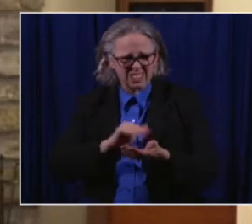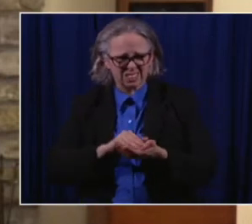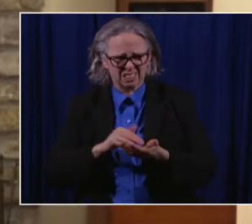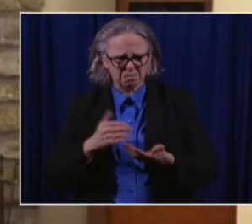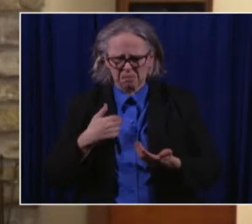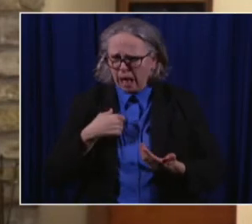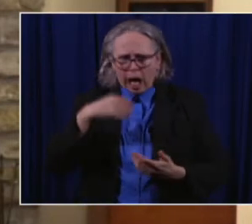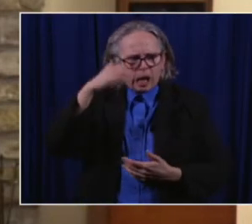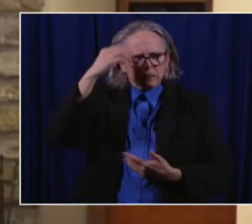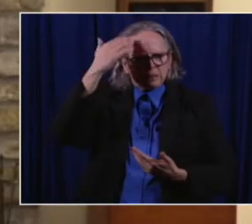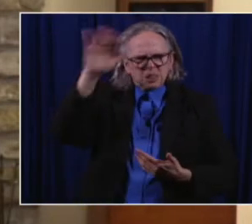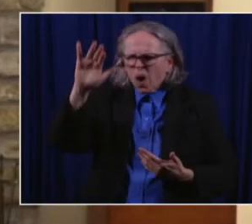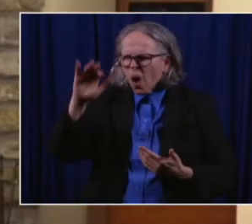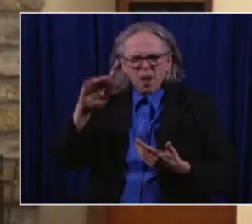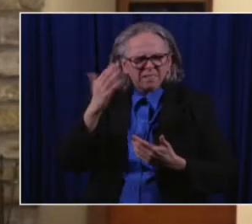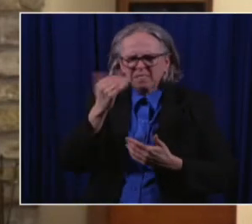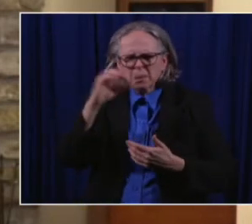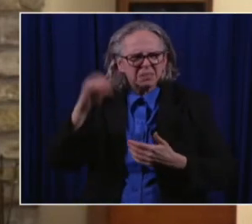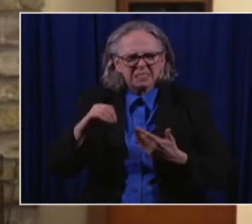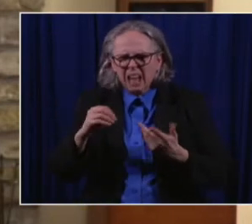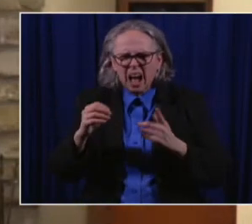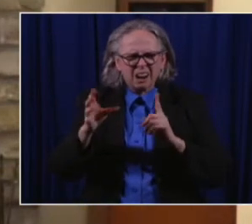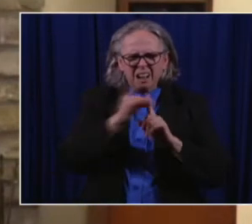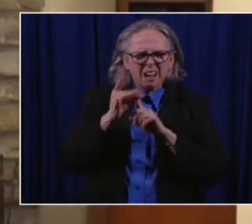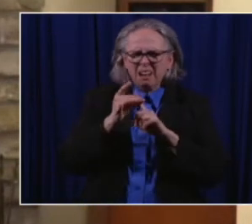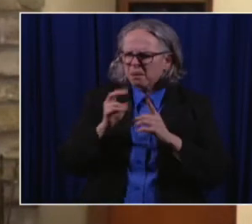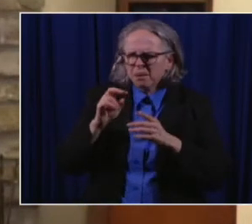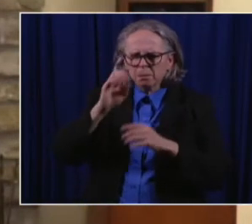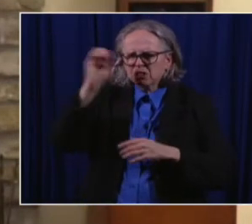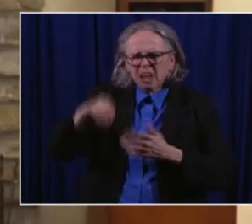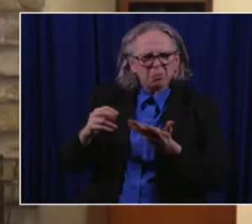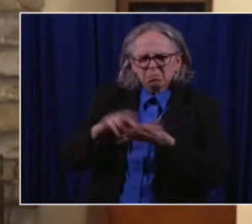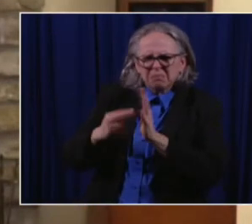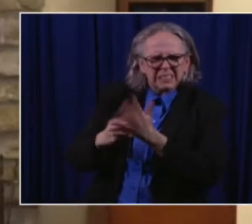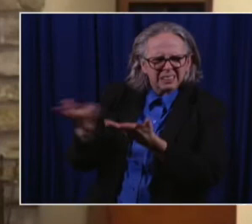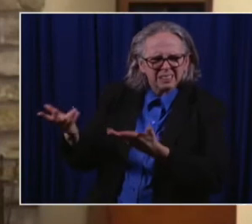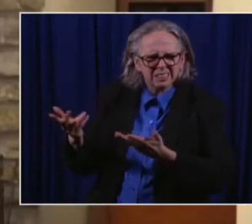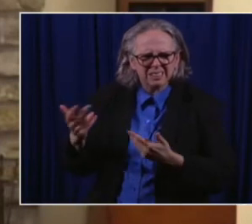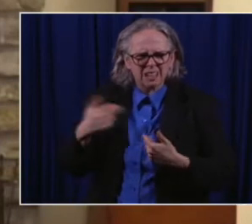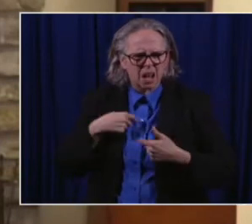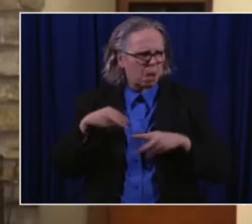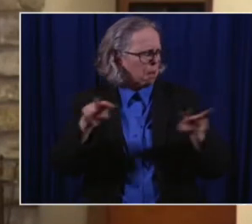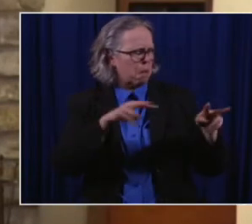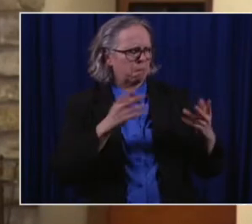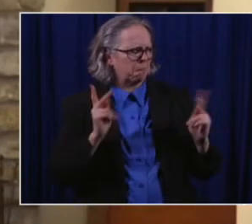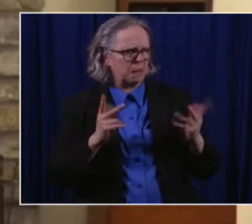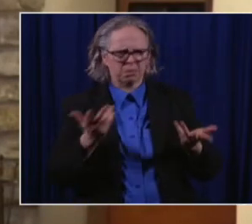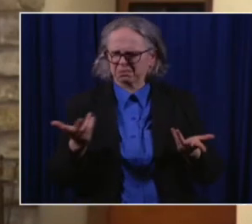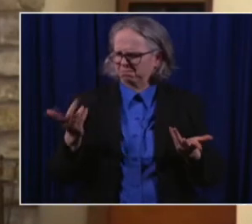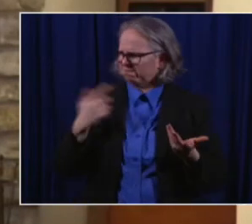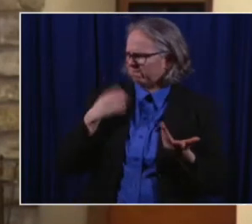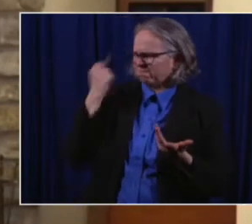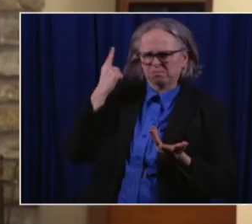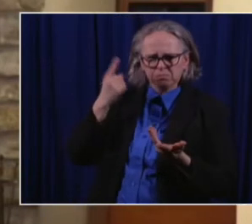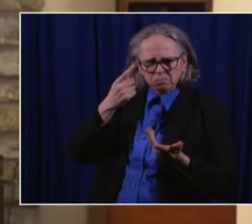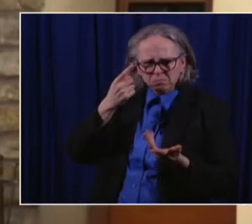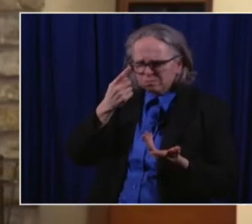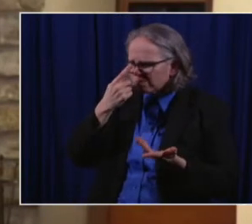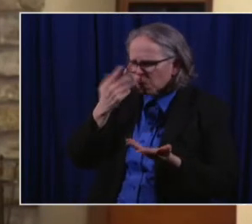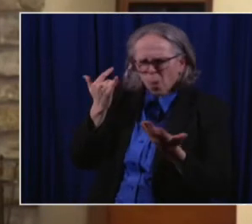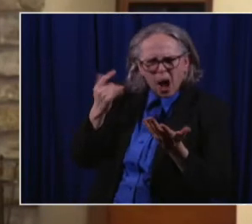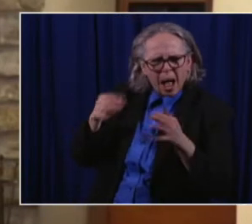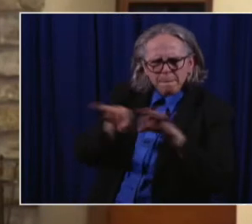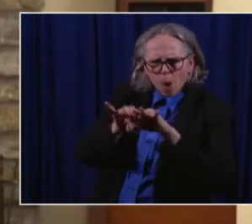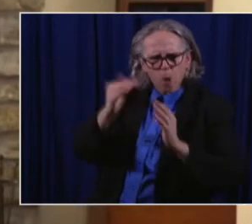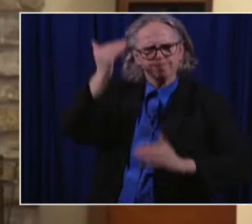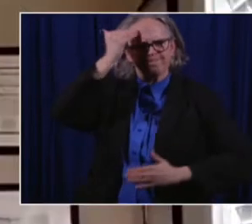And I suspect we have people who, kind of wondered, well, what really does that mean, and what's the significance?